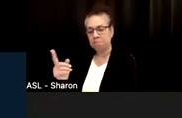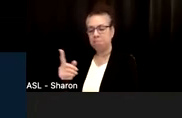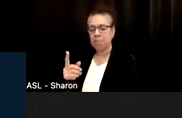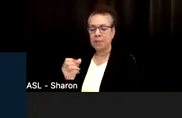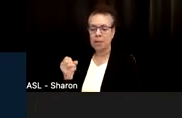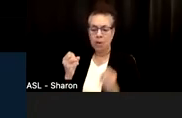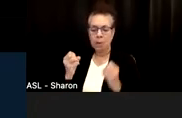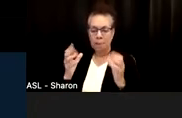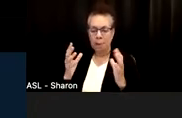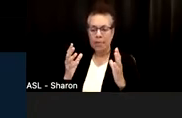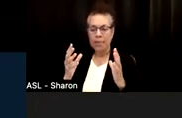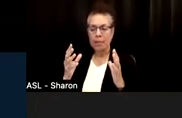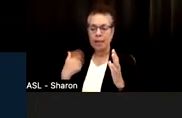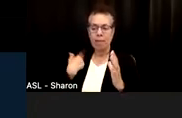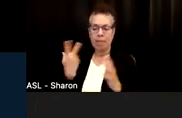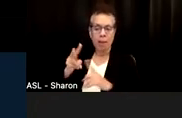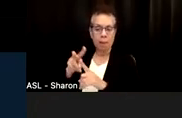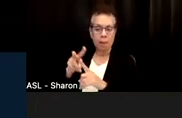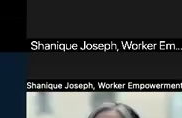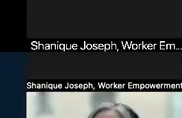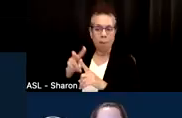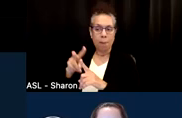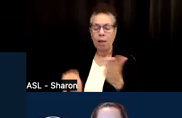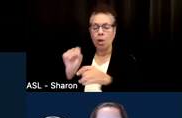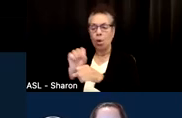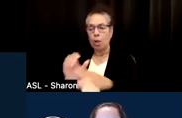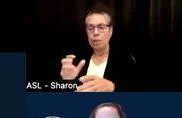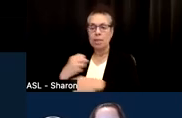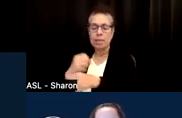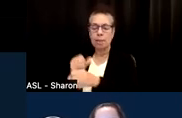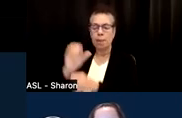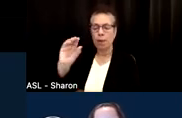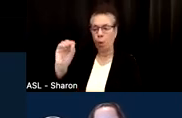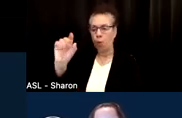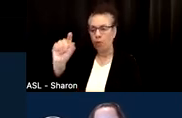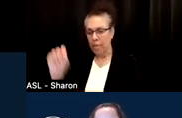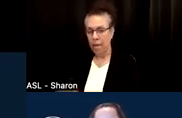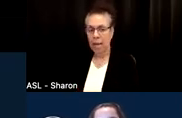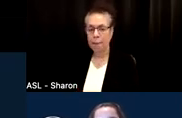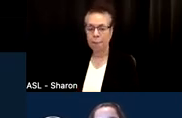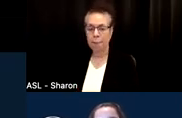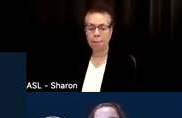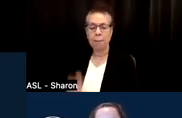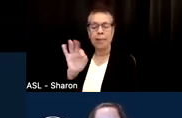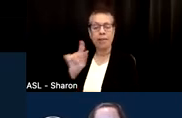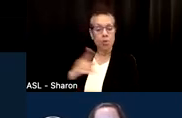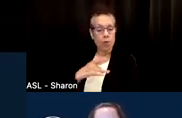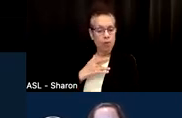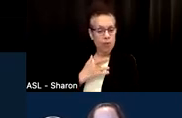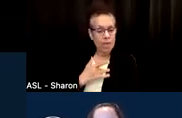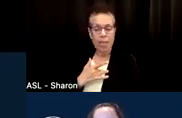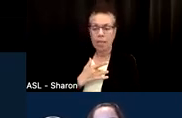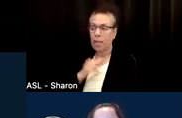that apply as well as to what employees can and cannot make overtime. If you feel like you are not an